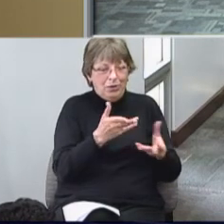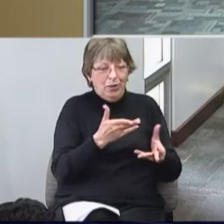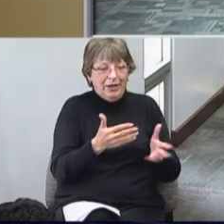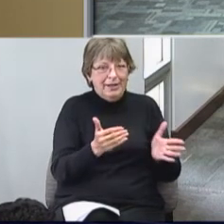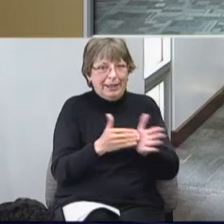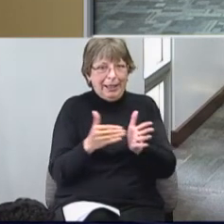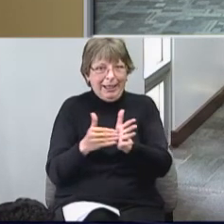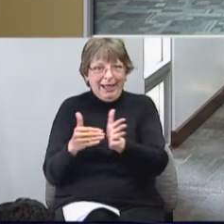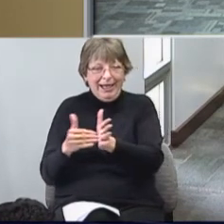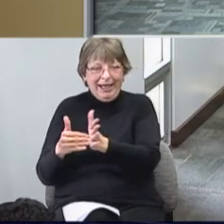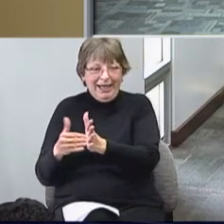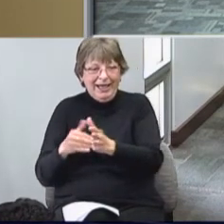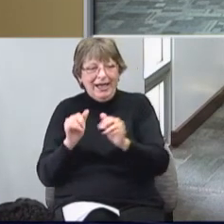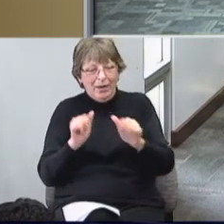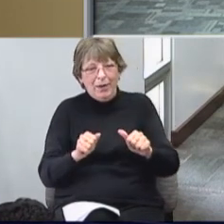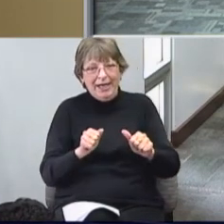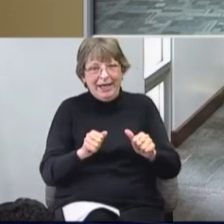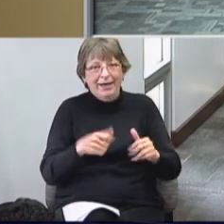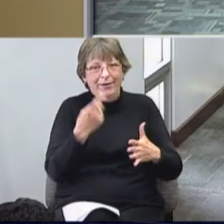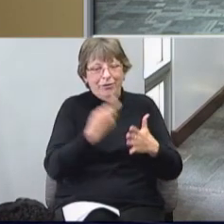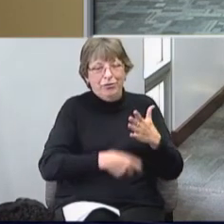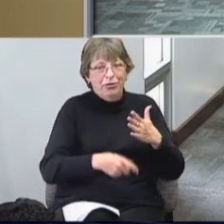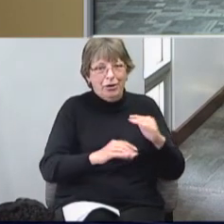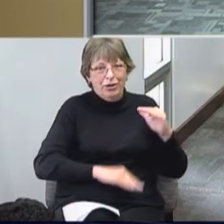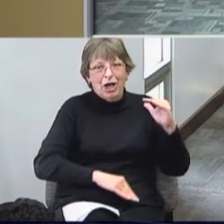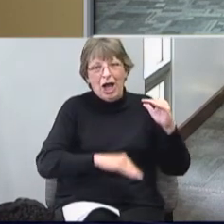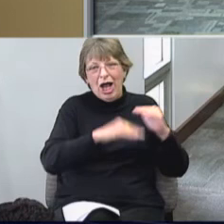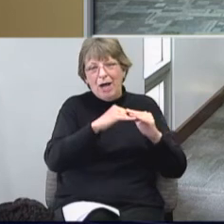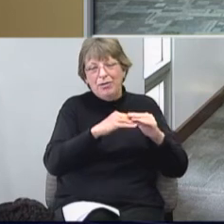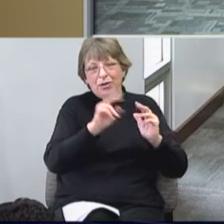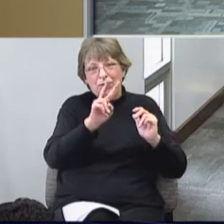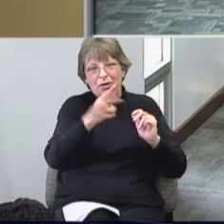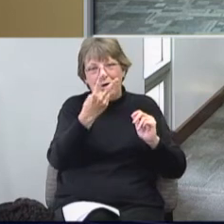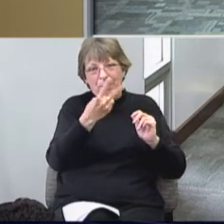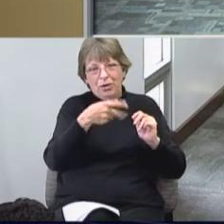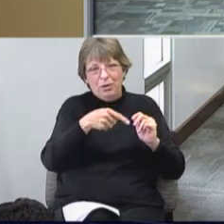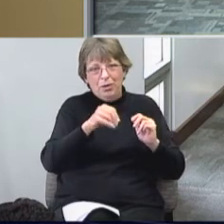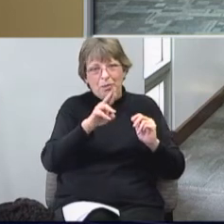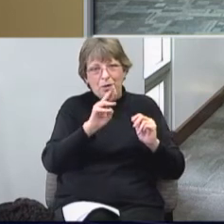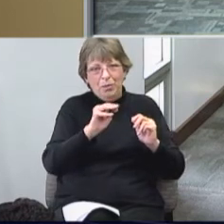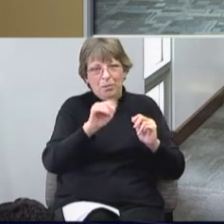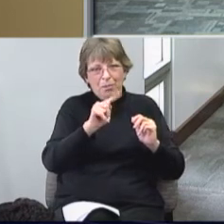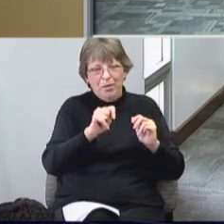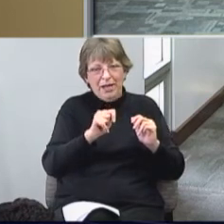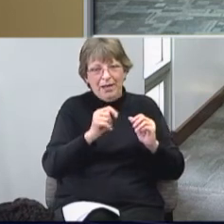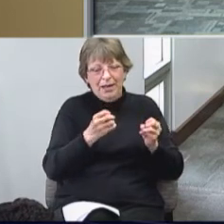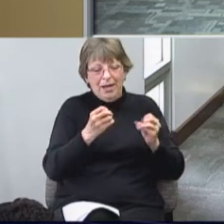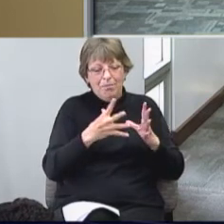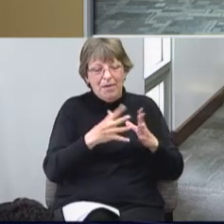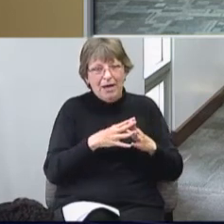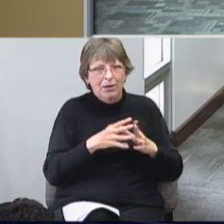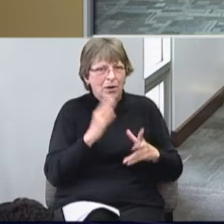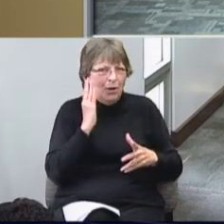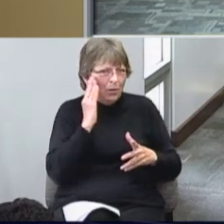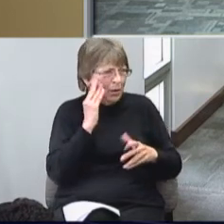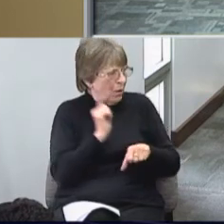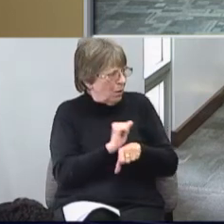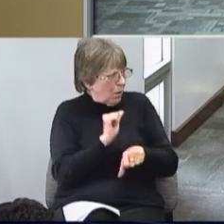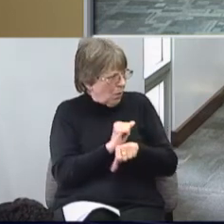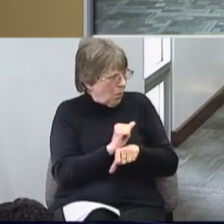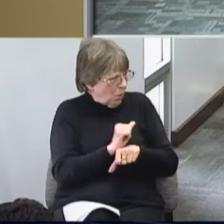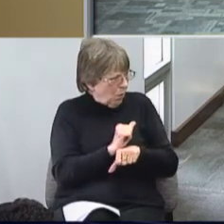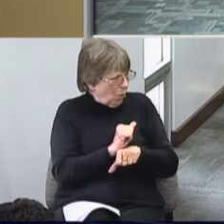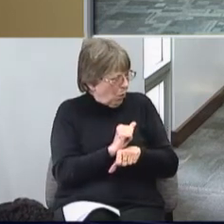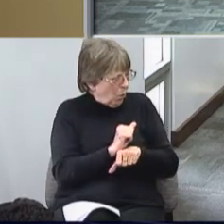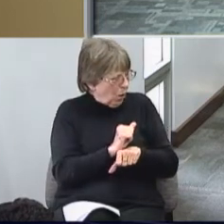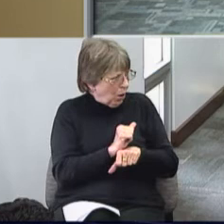and over, yes, we can charge up to double the permit amount. Do we know, was the work done by a contractor